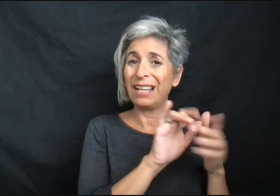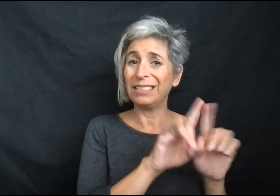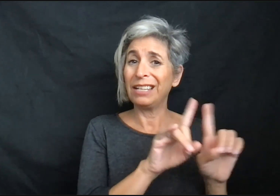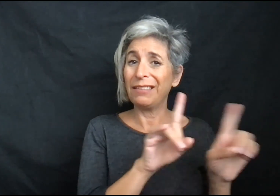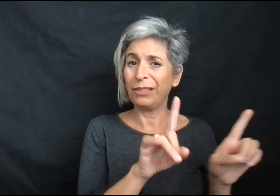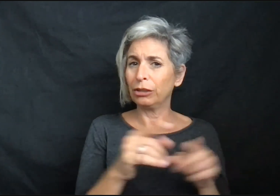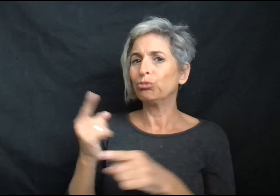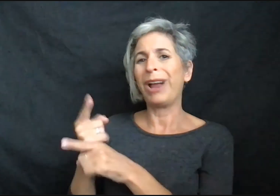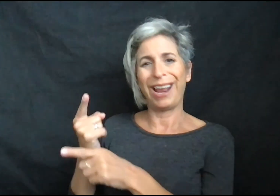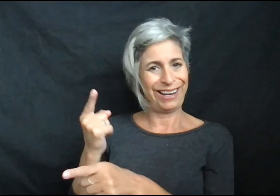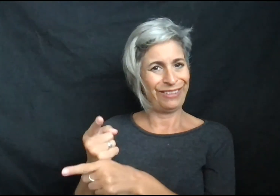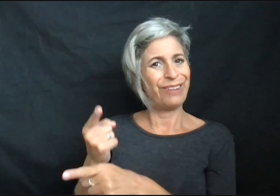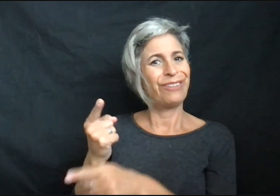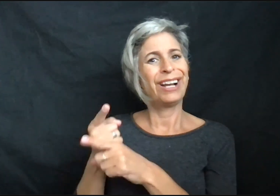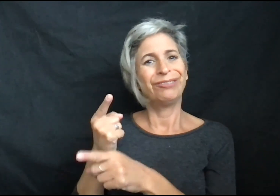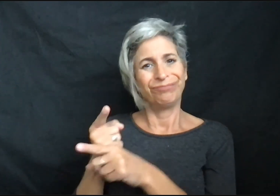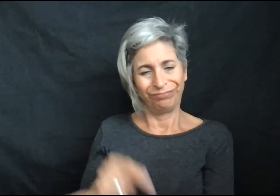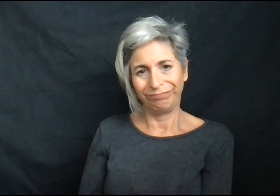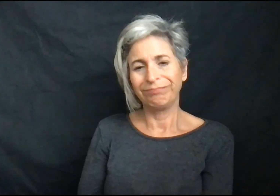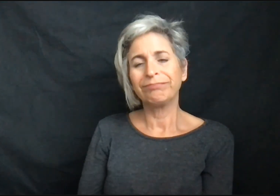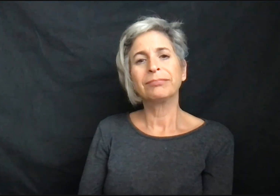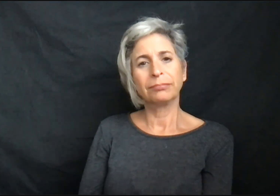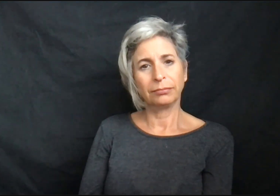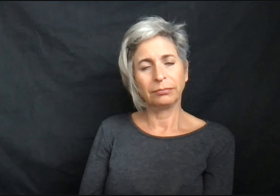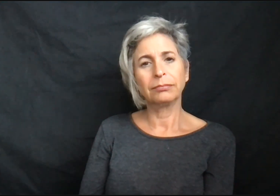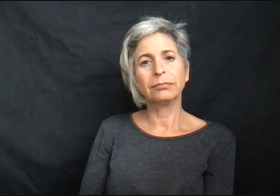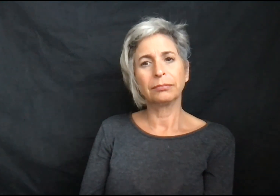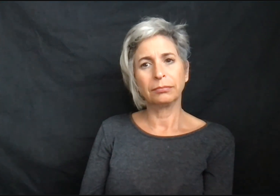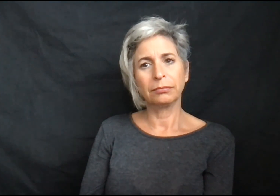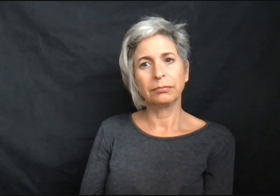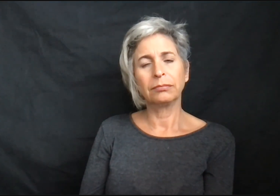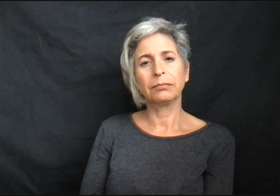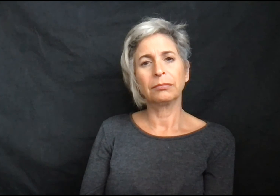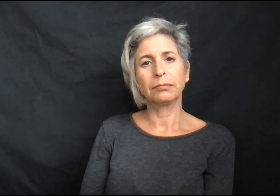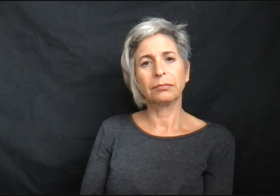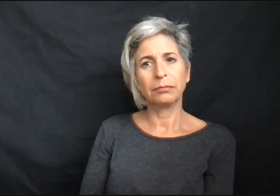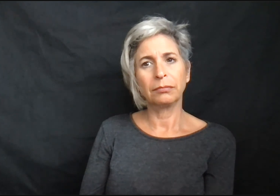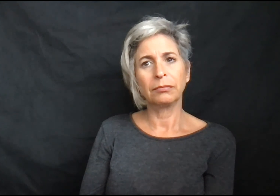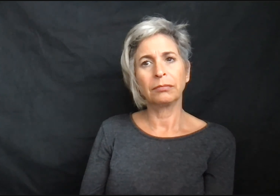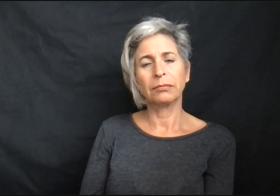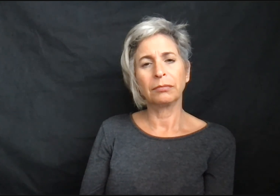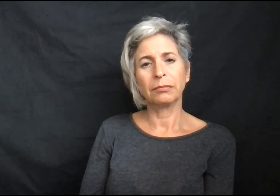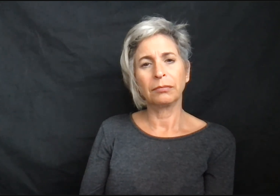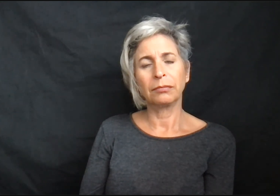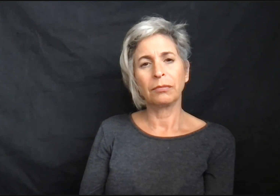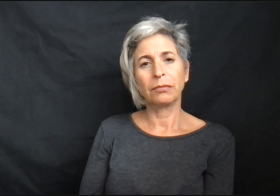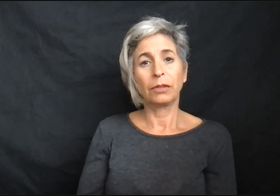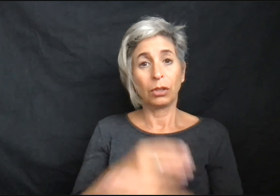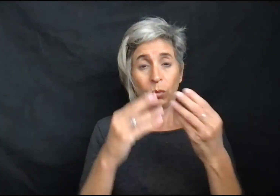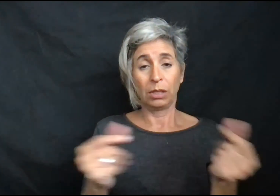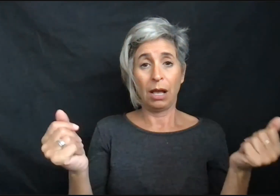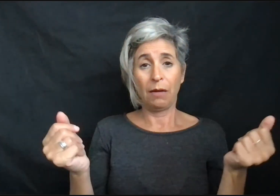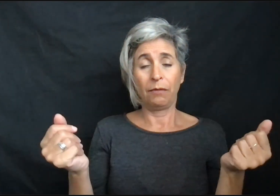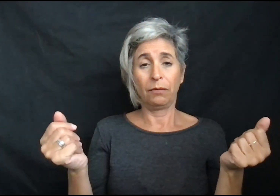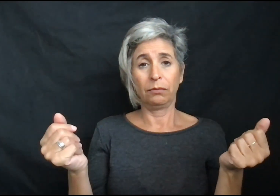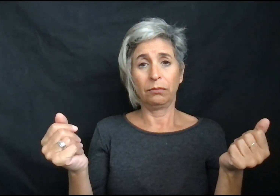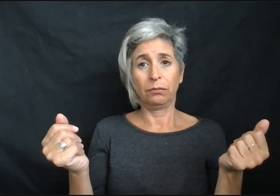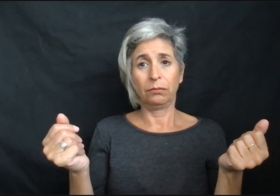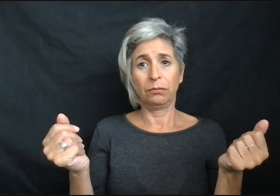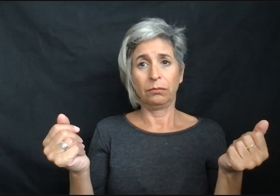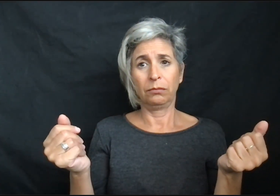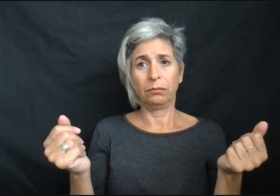Correct. Right. Which fire rescue is looking to solve that by bringing in a tile to allow